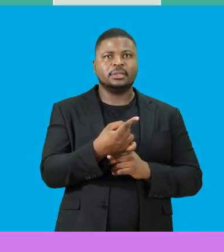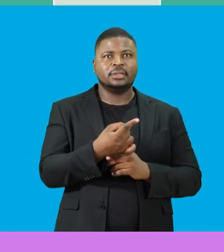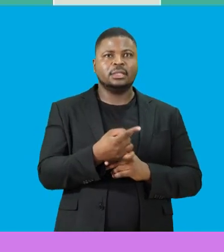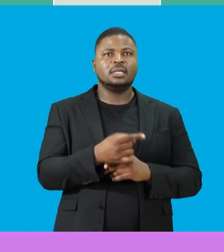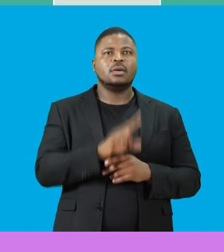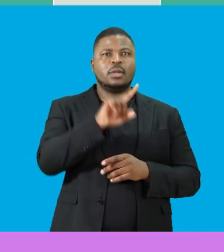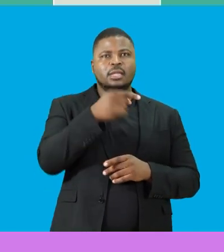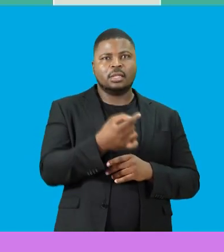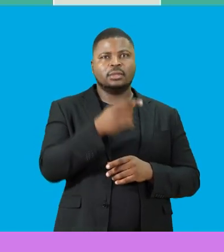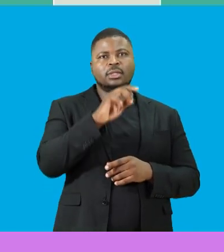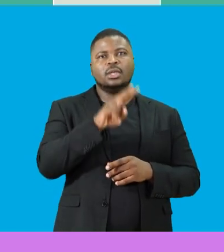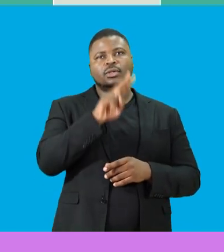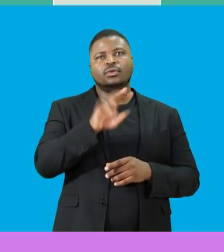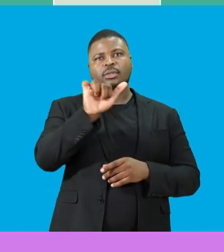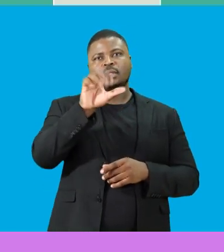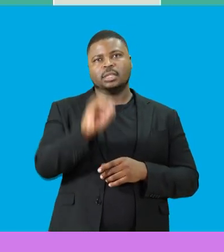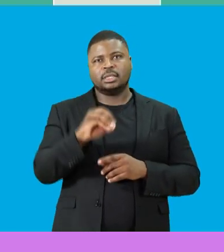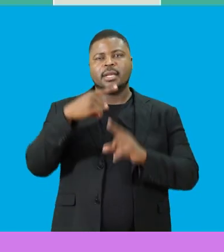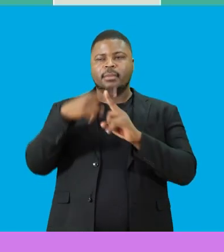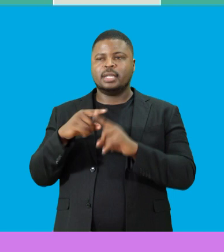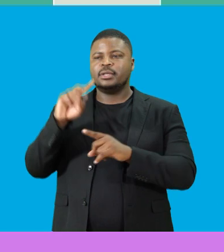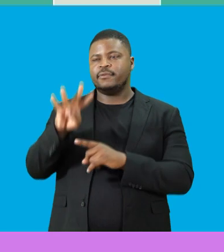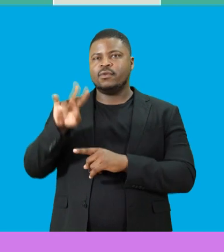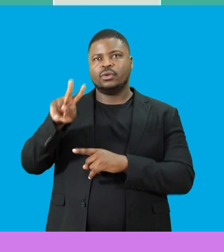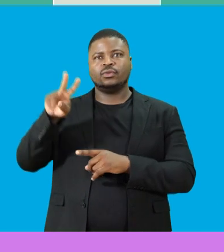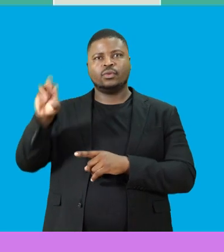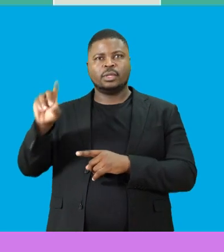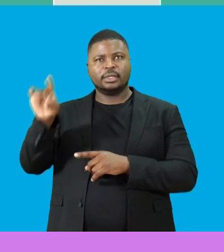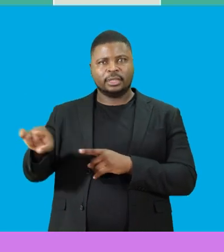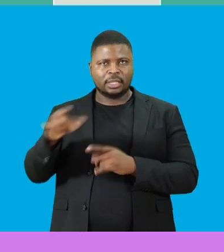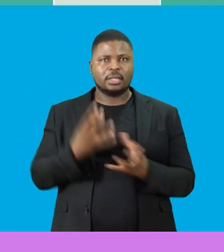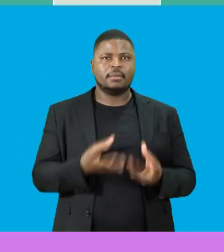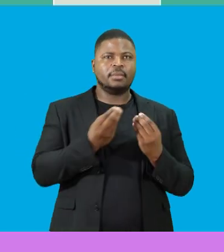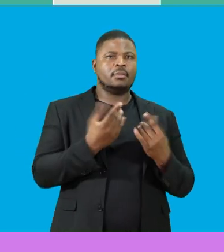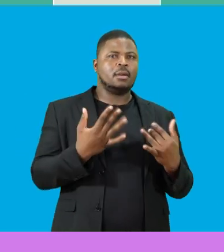1,260 plus 420. It gives us